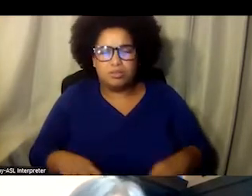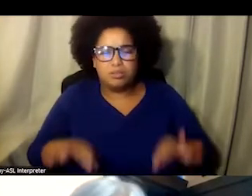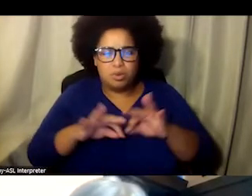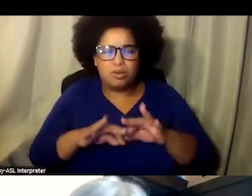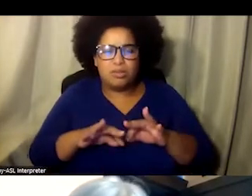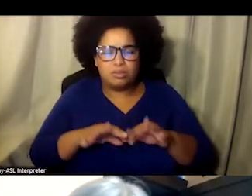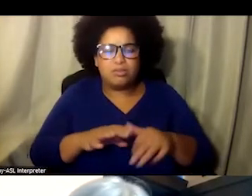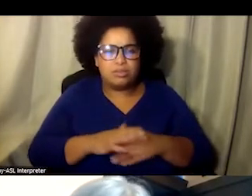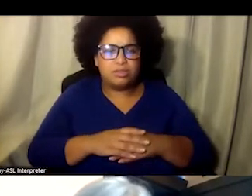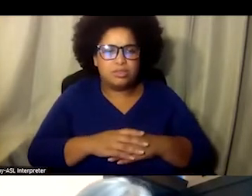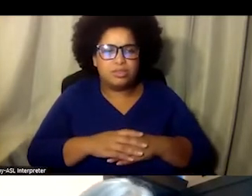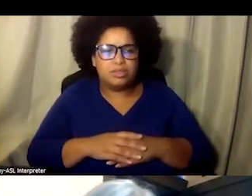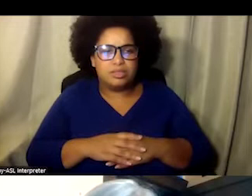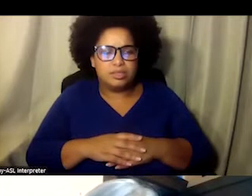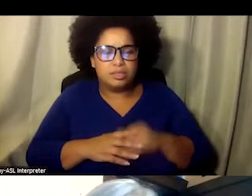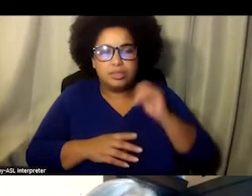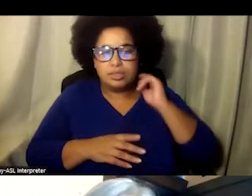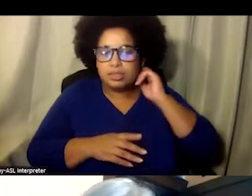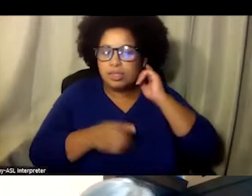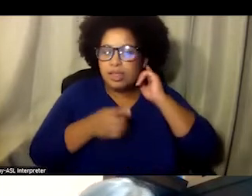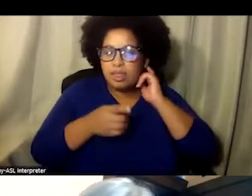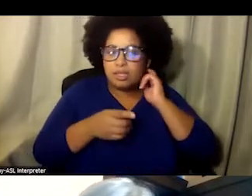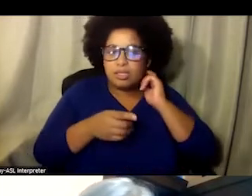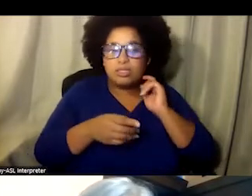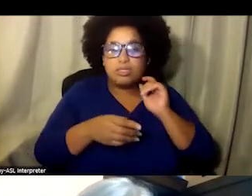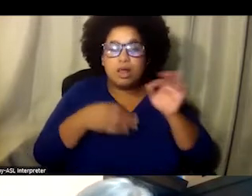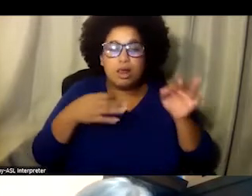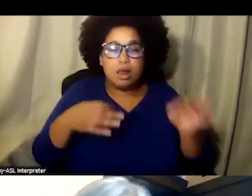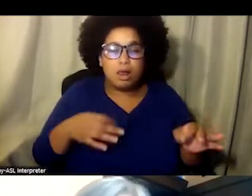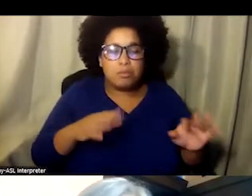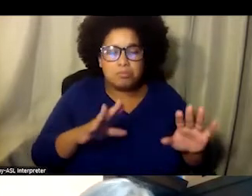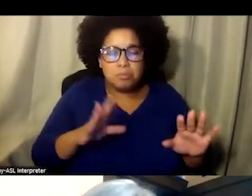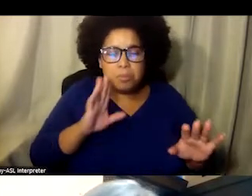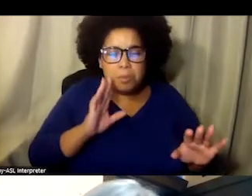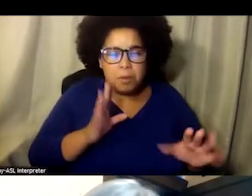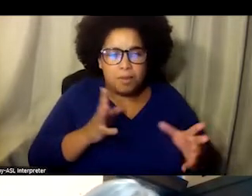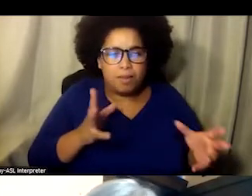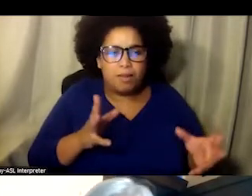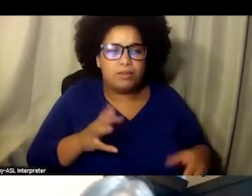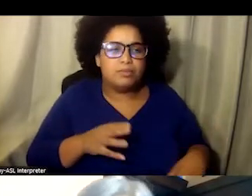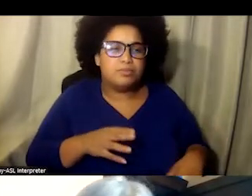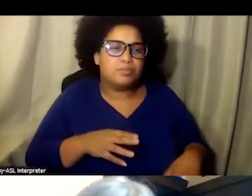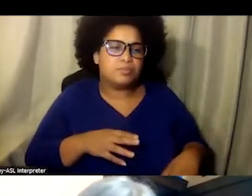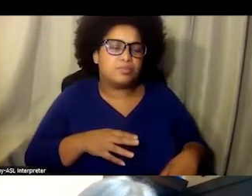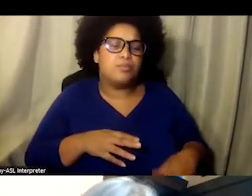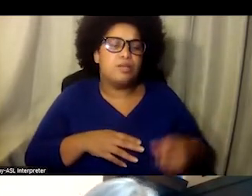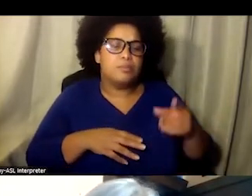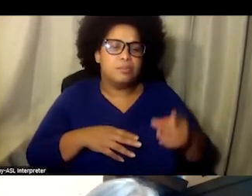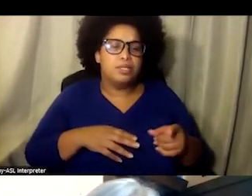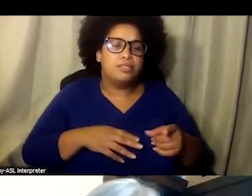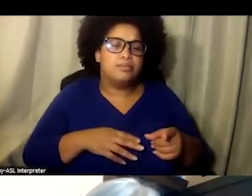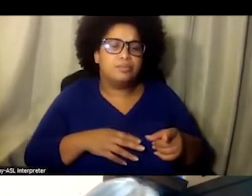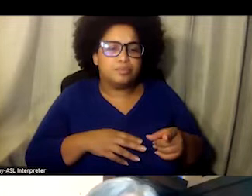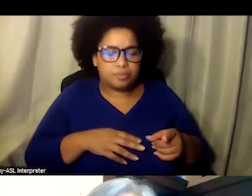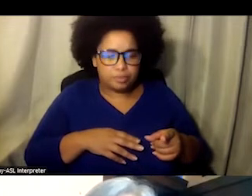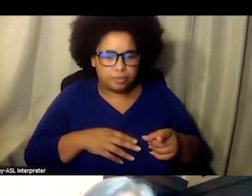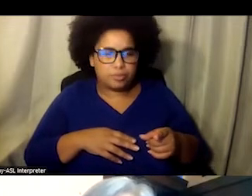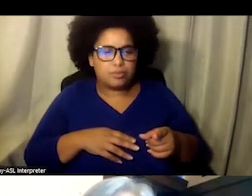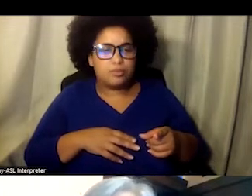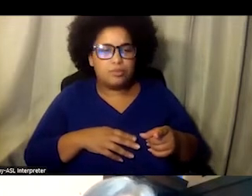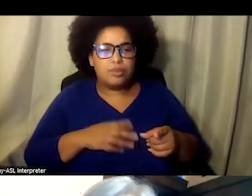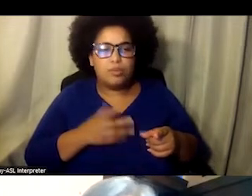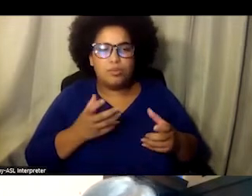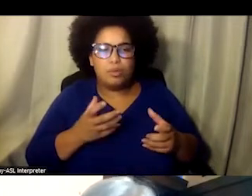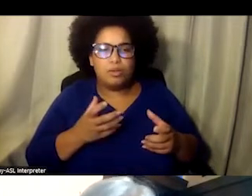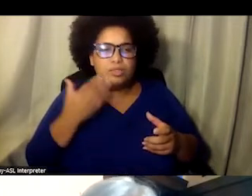but I purposely included this graphic because of the overwhelming concern amongst everybody regarding dementia. And we